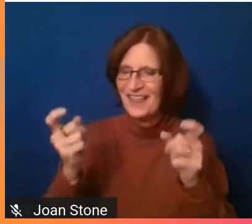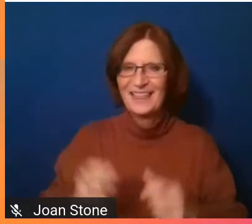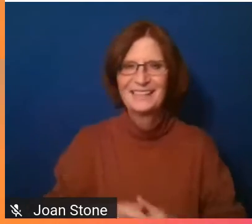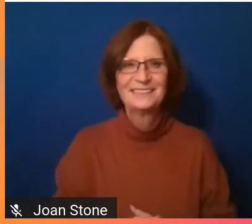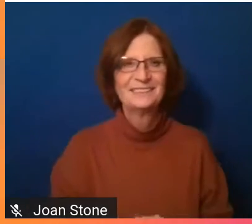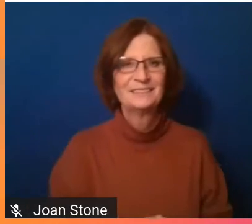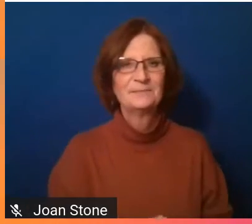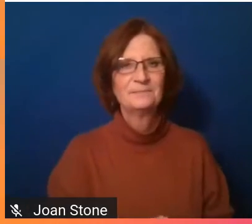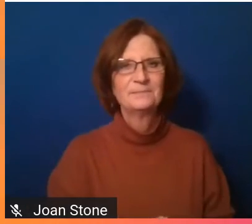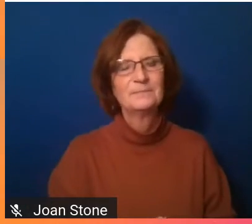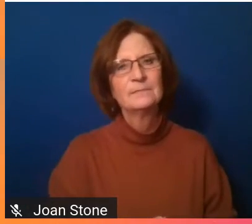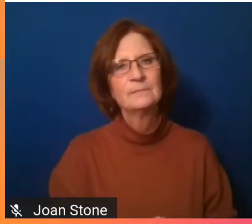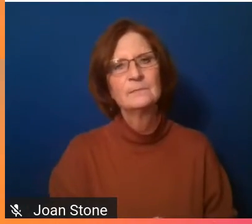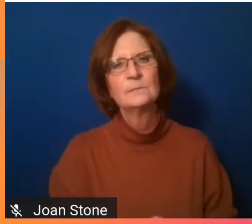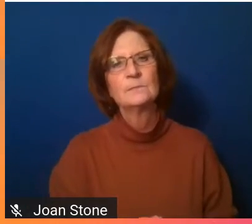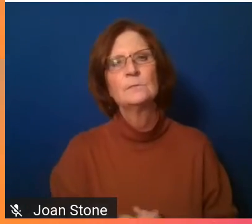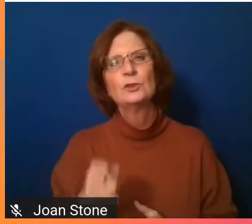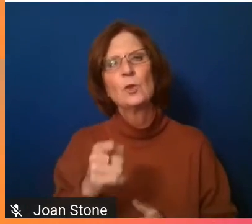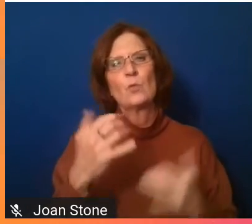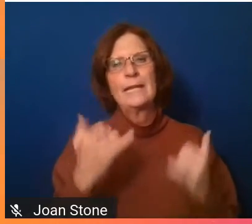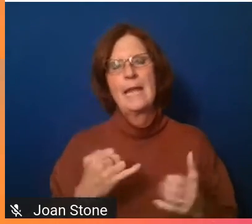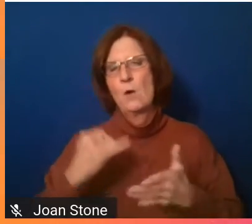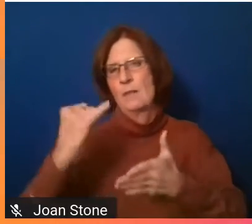But currently I'm illustrating a book